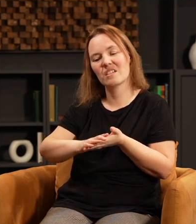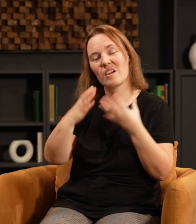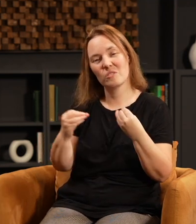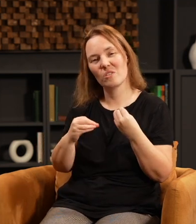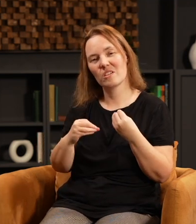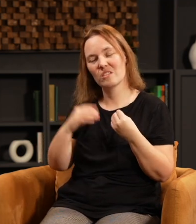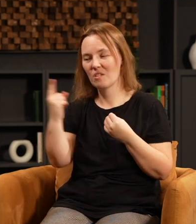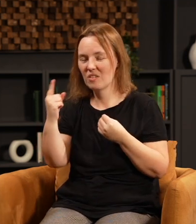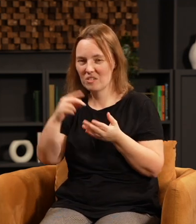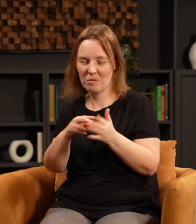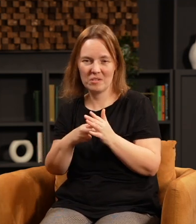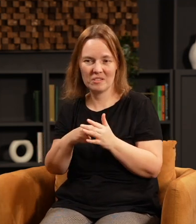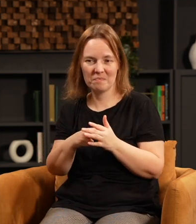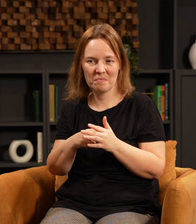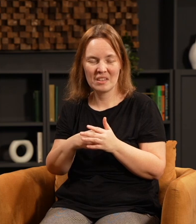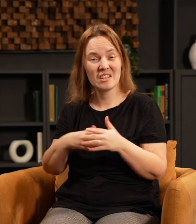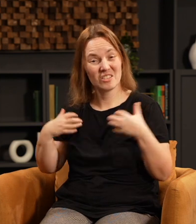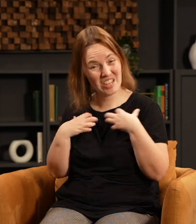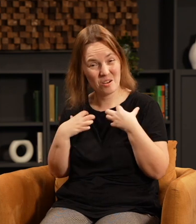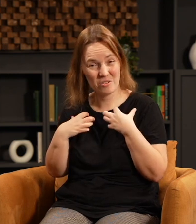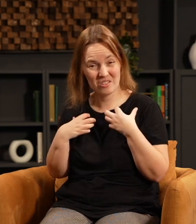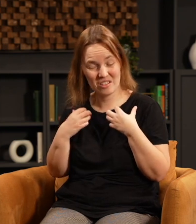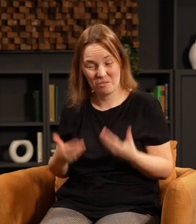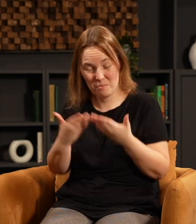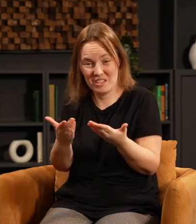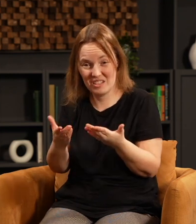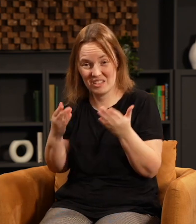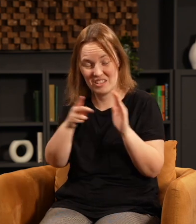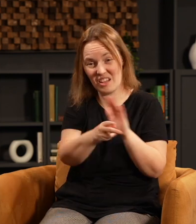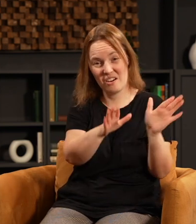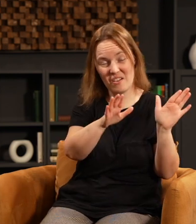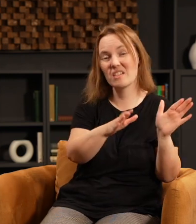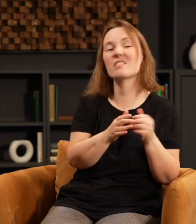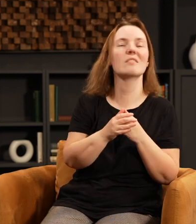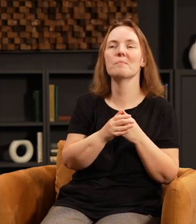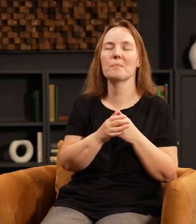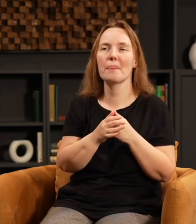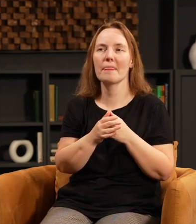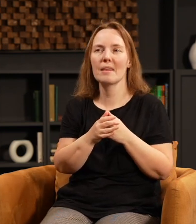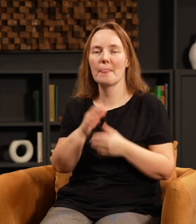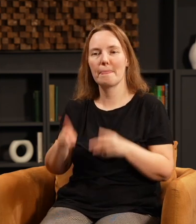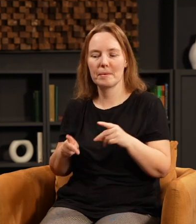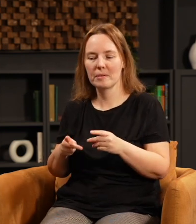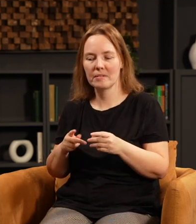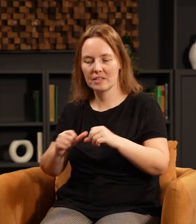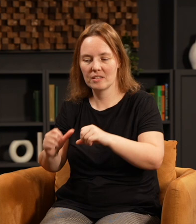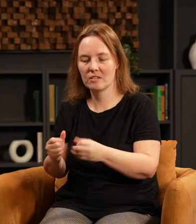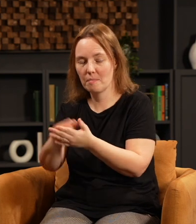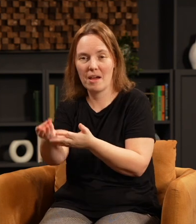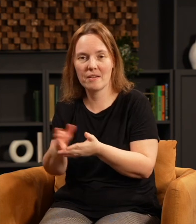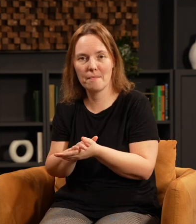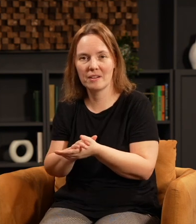that were being sacrificed or offered, as you know, they were animals that were the weakest, they were the sickliest. But you see, the people still bought them. So it wasn't totally